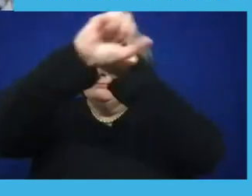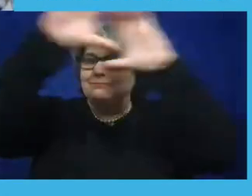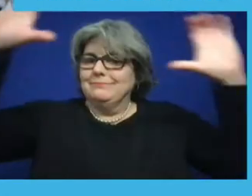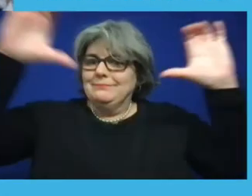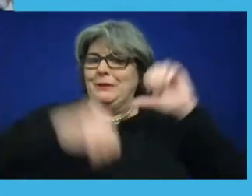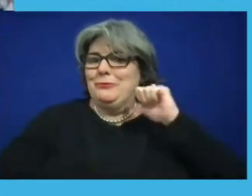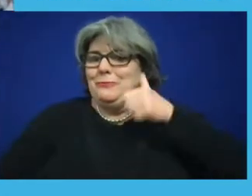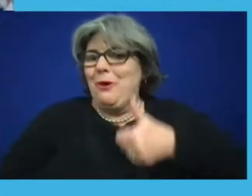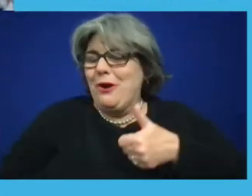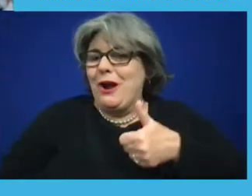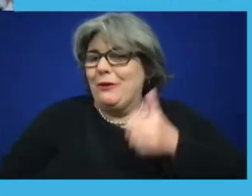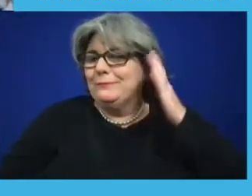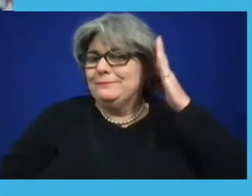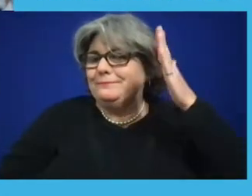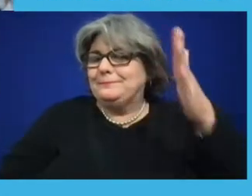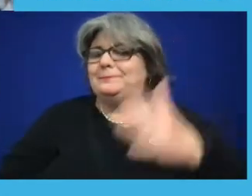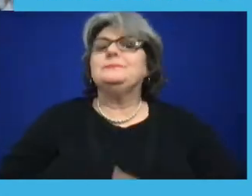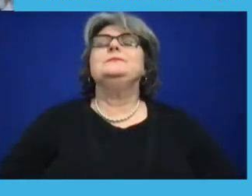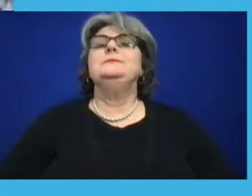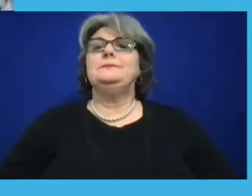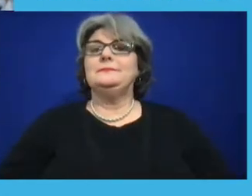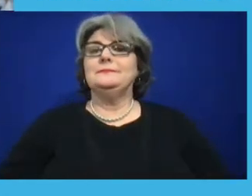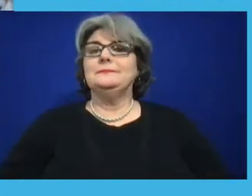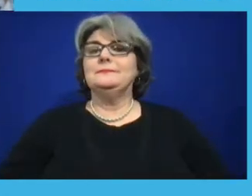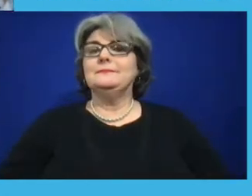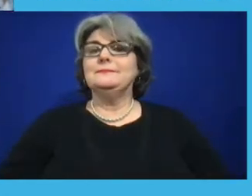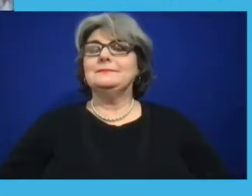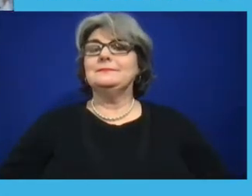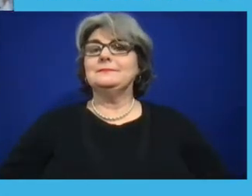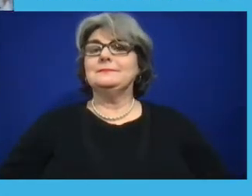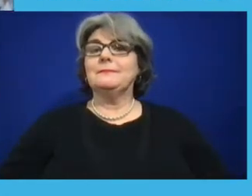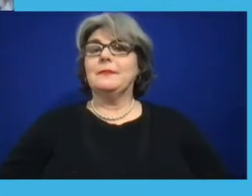we believe in ourselves, and we believe in tomorrow.